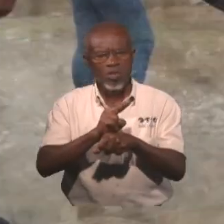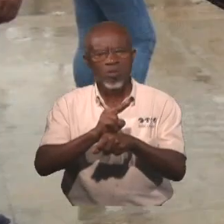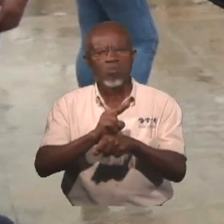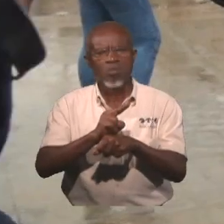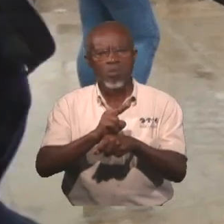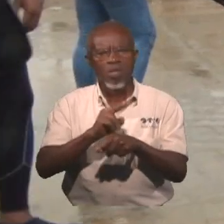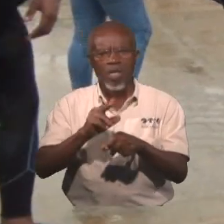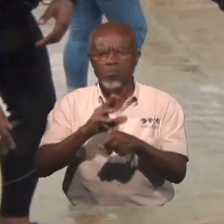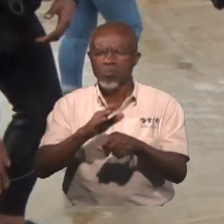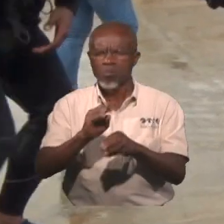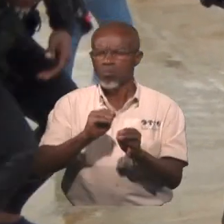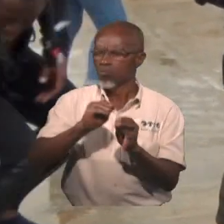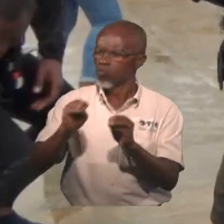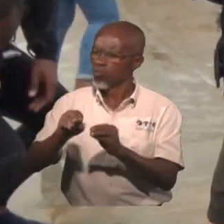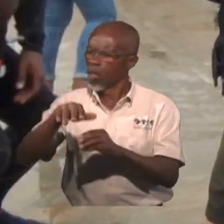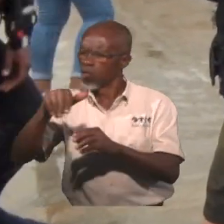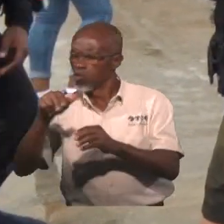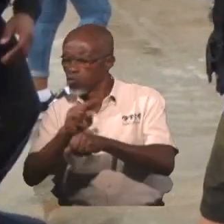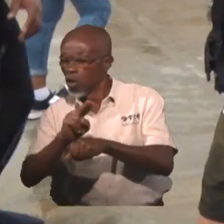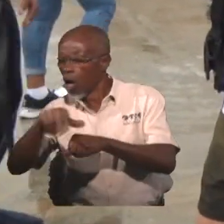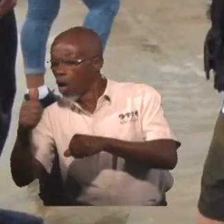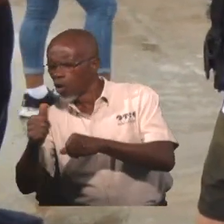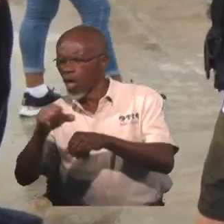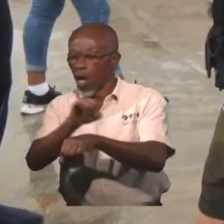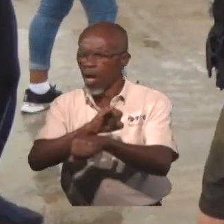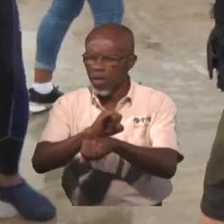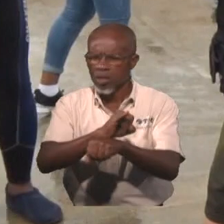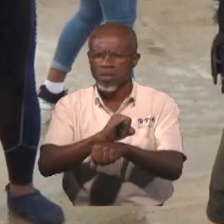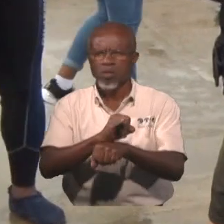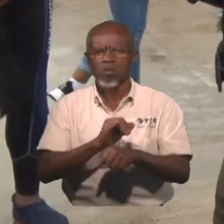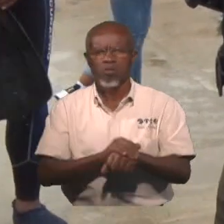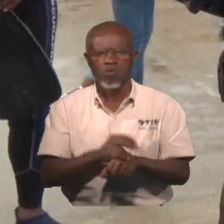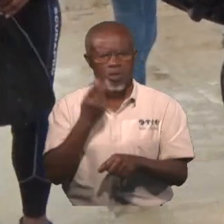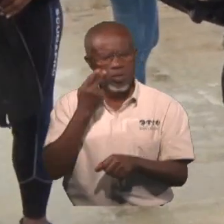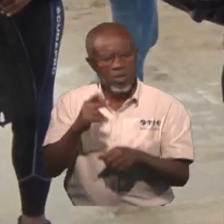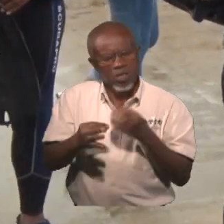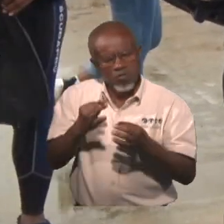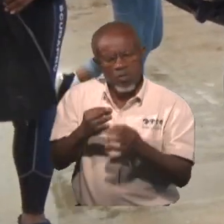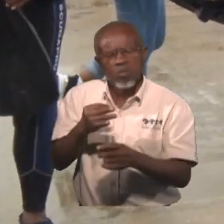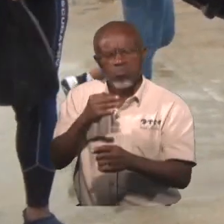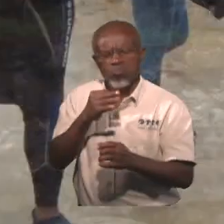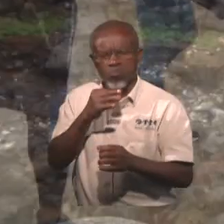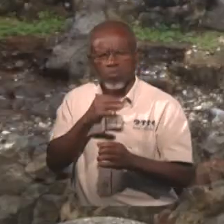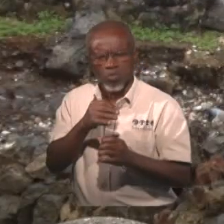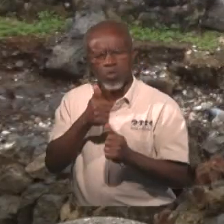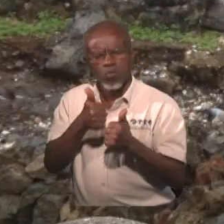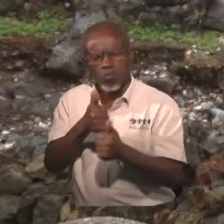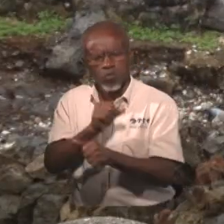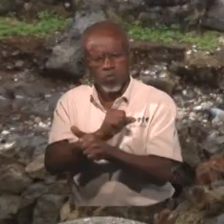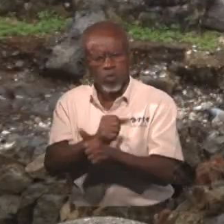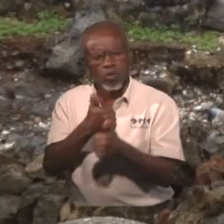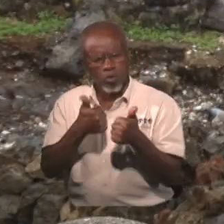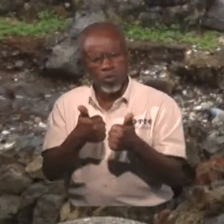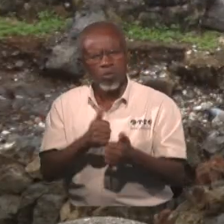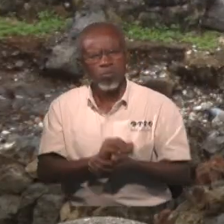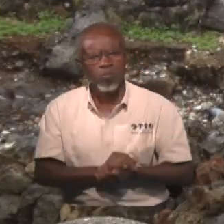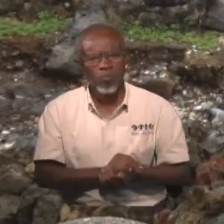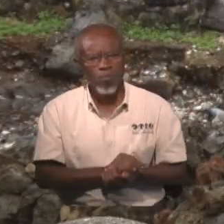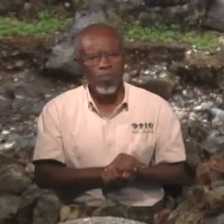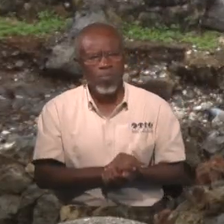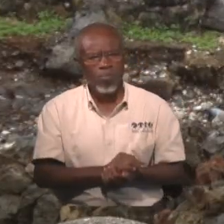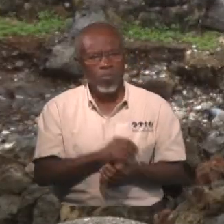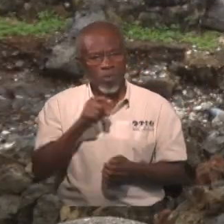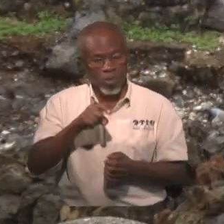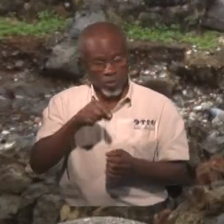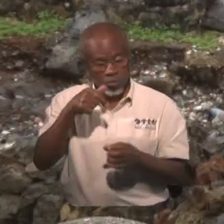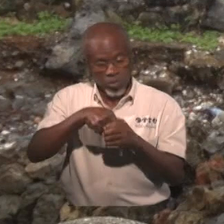islands. Coordinator of the HALOS project, Denise Montrose, breaks down the composition of the reef. This is a sargassum seaweed